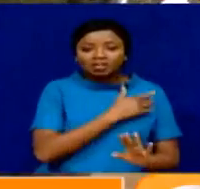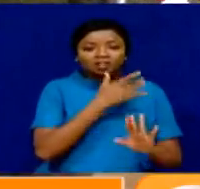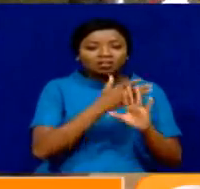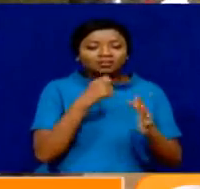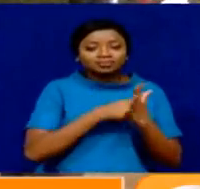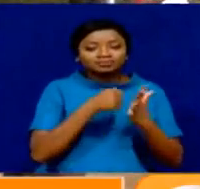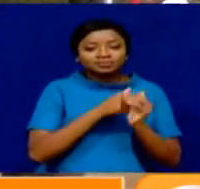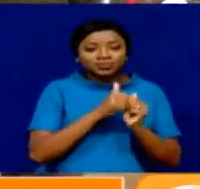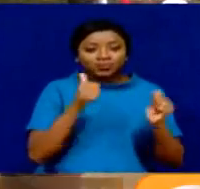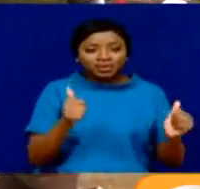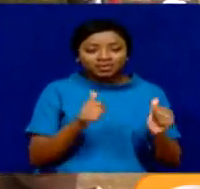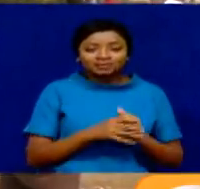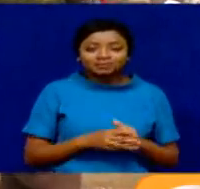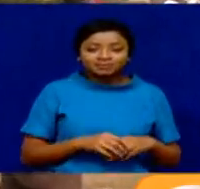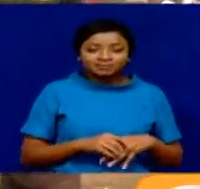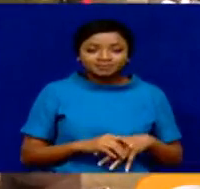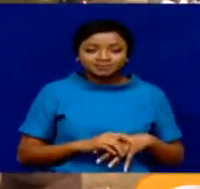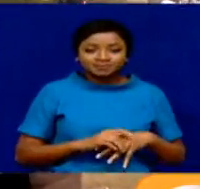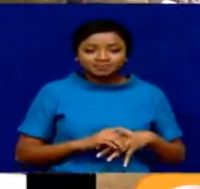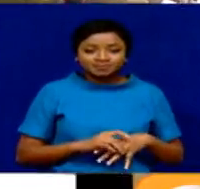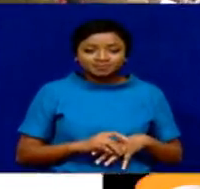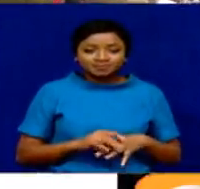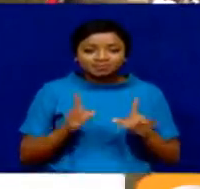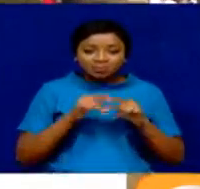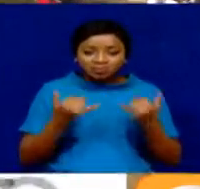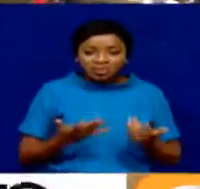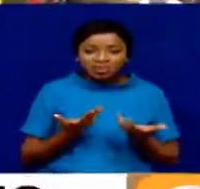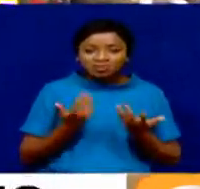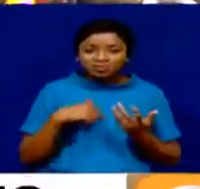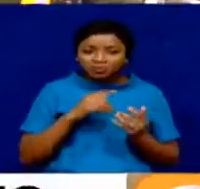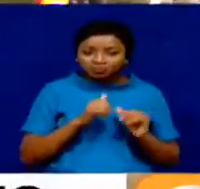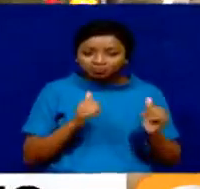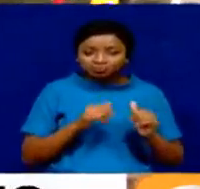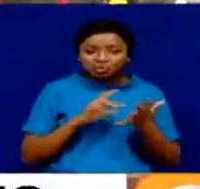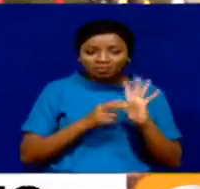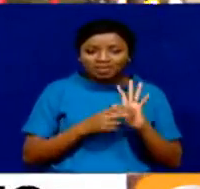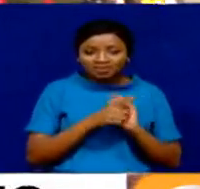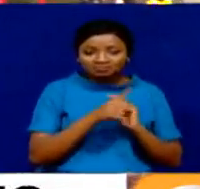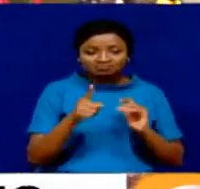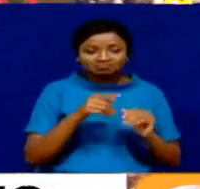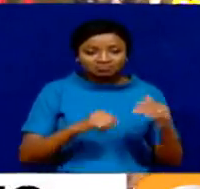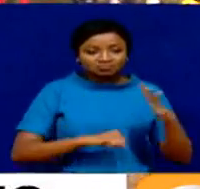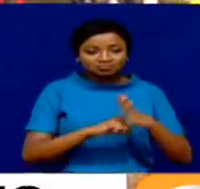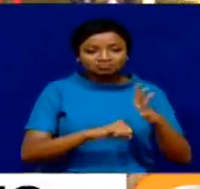wamepiga dakika ya mwisho ije kwa mchezo ikifika pale penye mbako au timu inaanza kuwest time, inamaanisha kuwa vijana